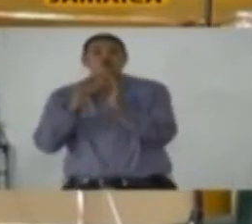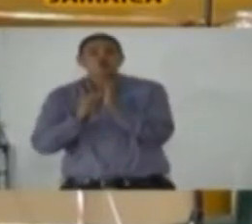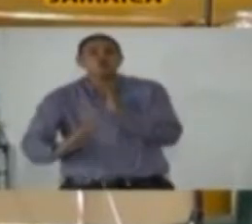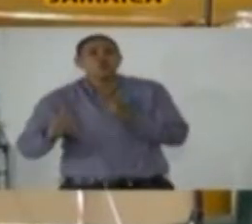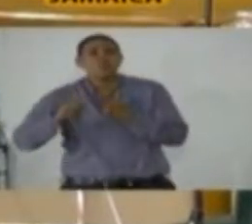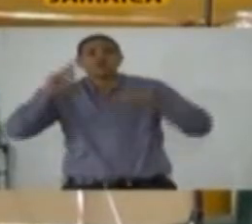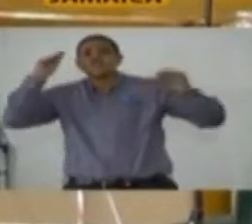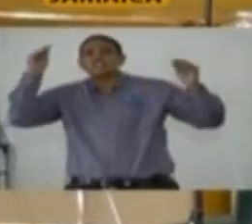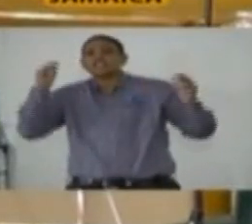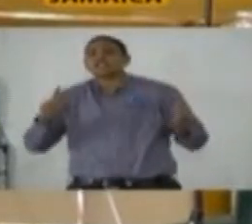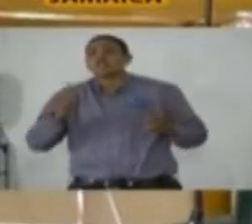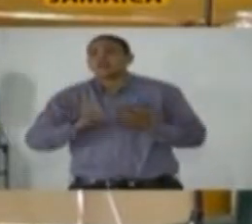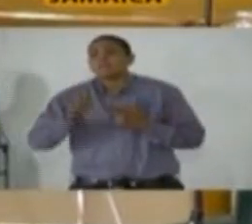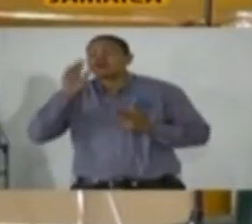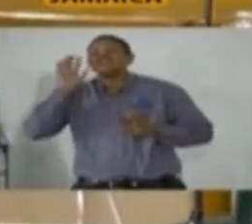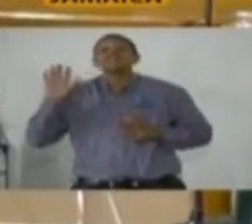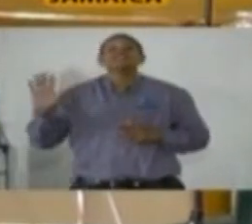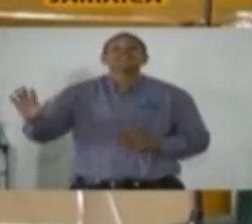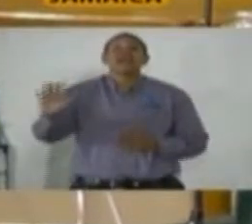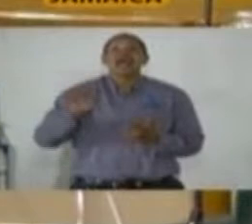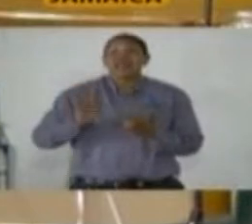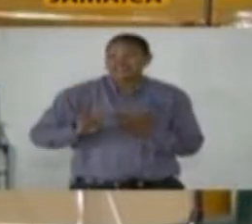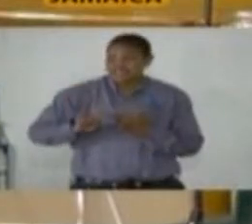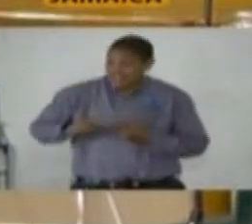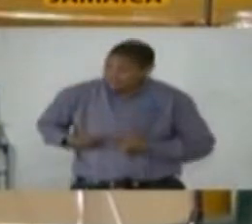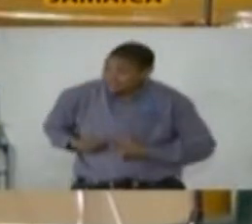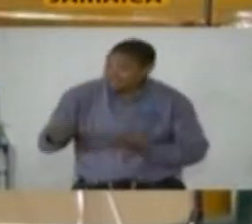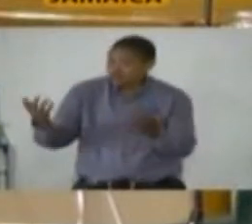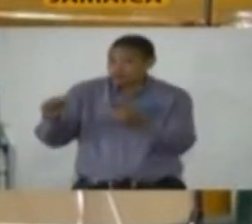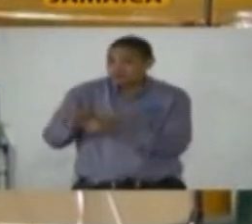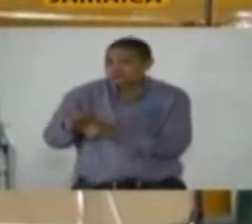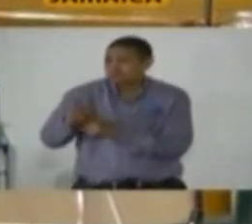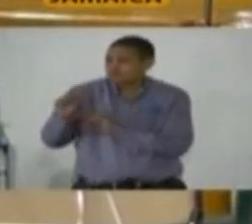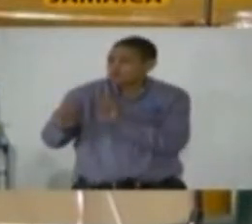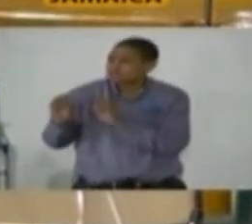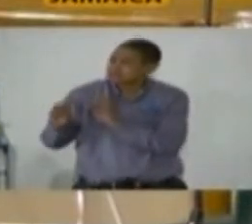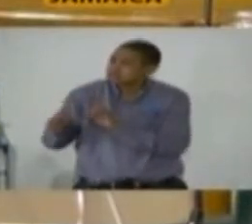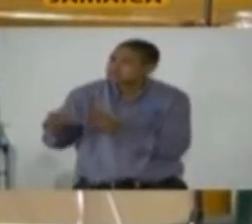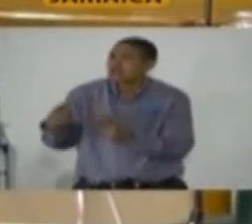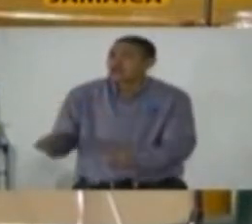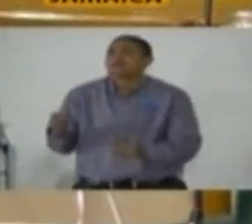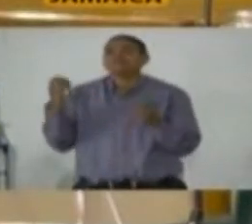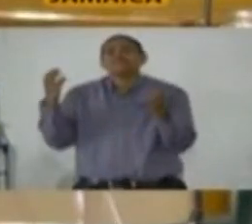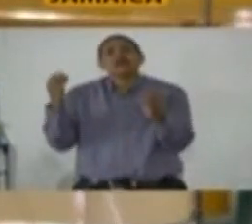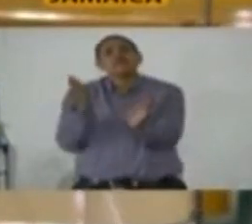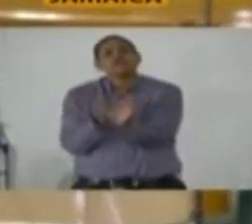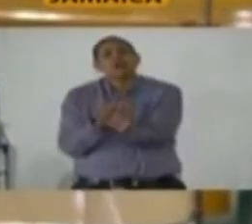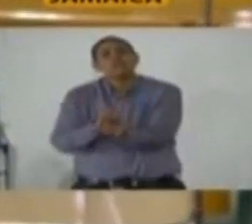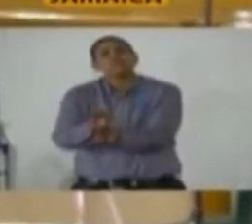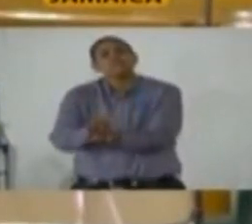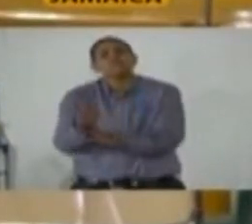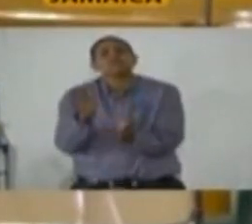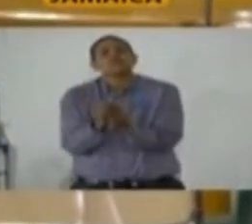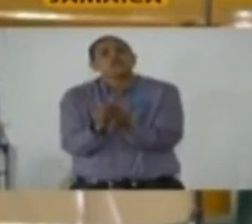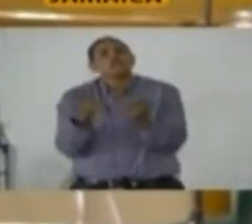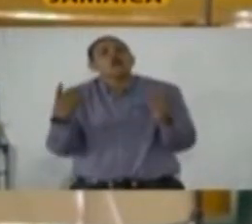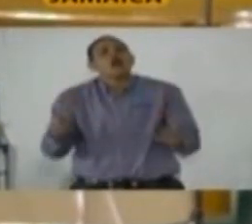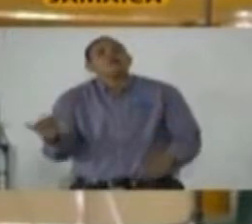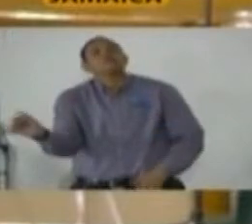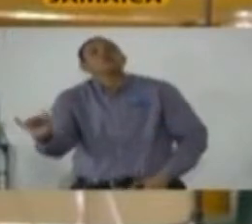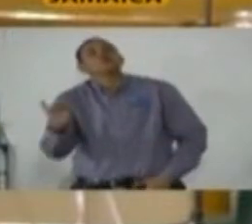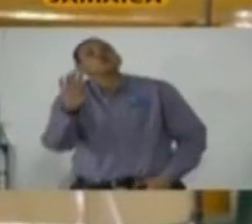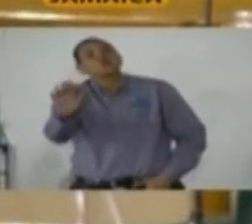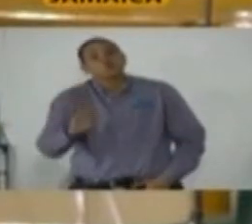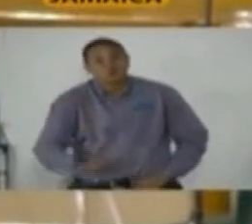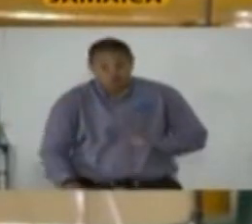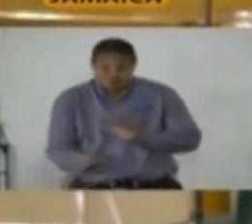teachers and prepared and distributed practice questions. Several psychosocial sessions were also held.